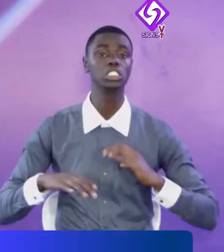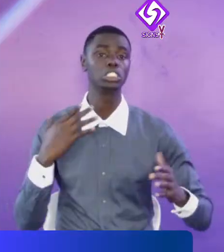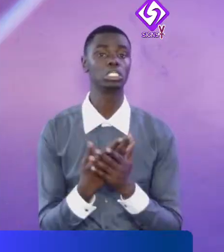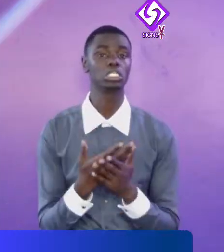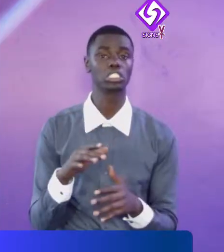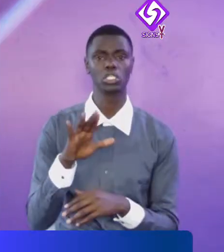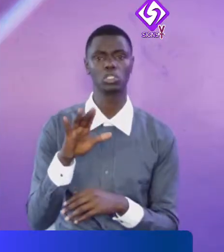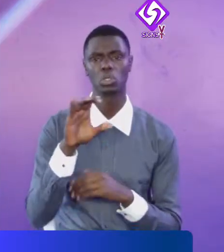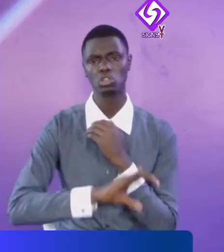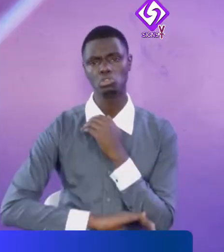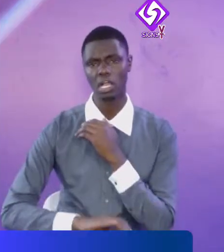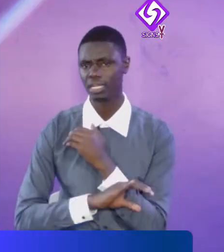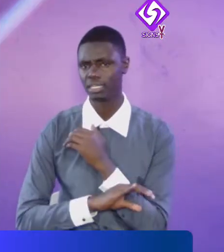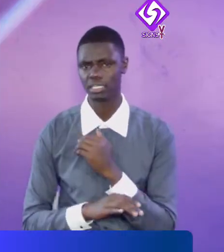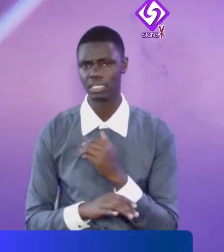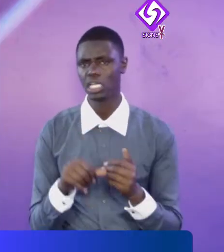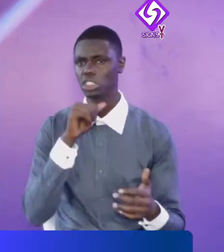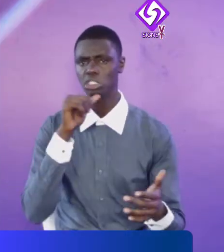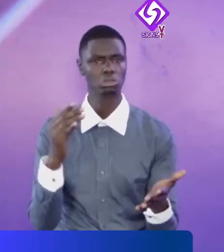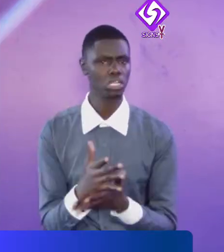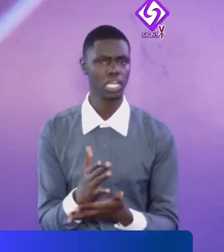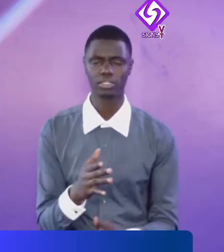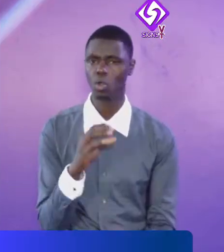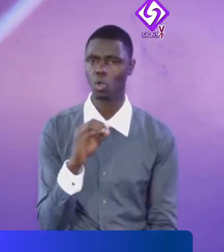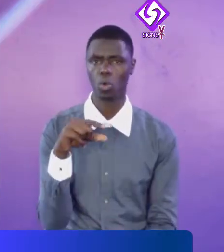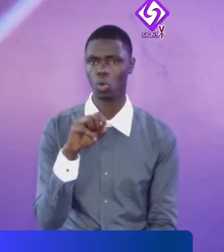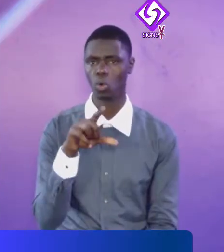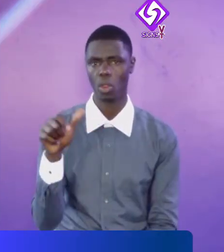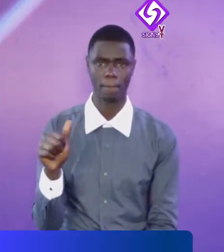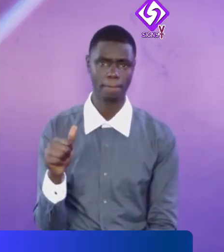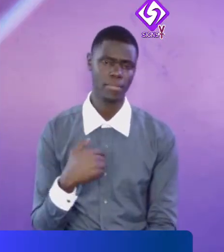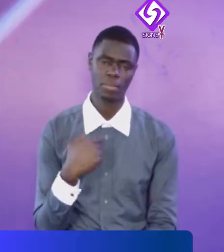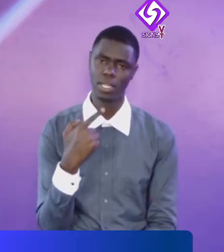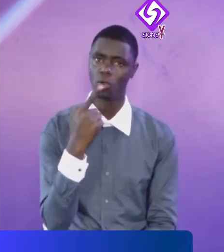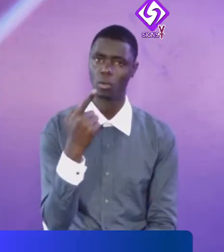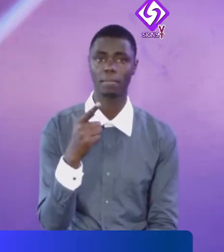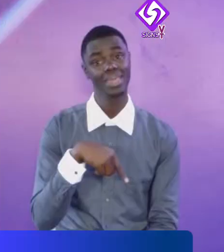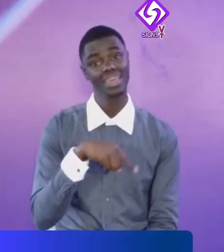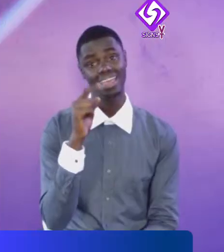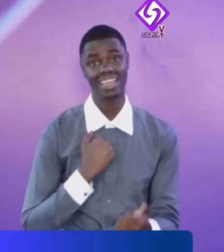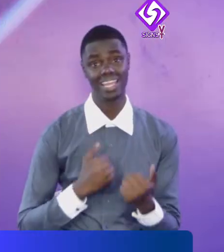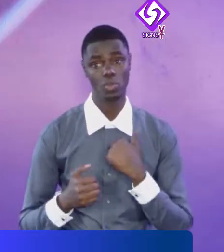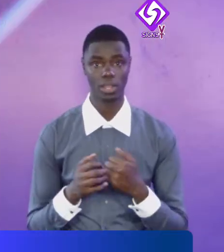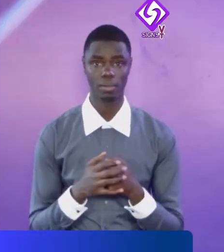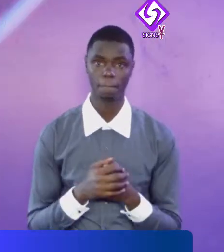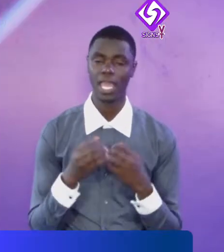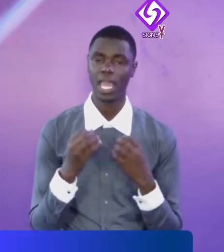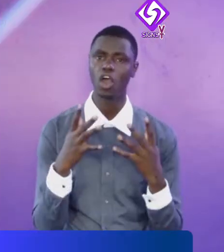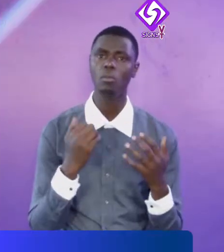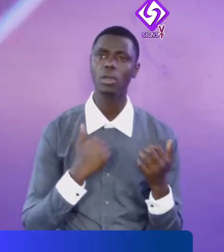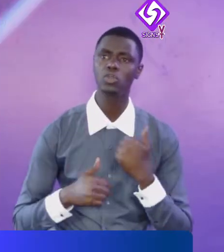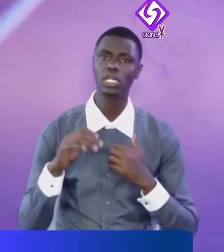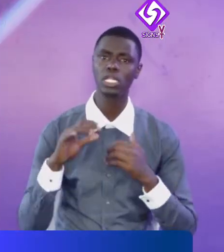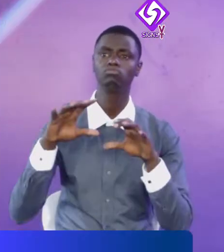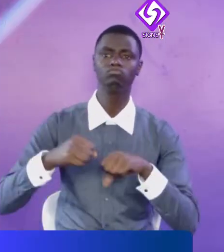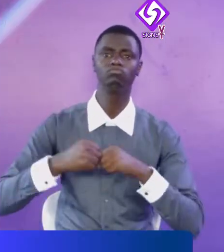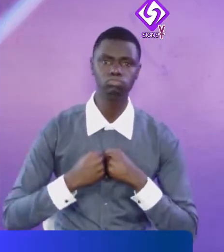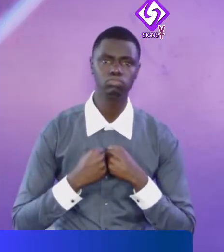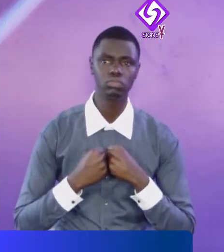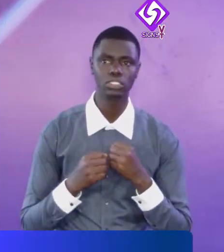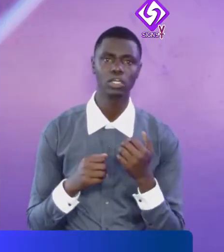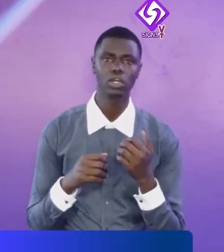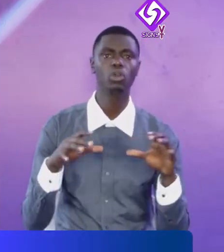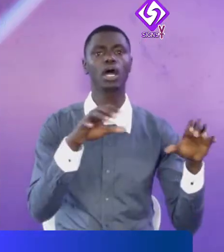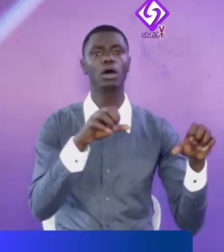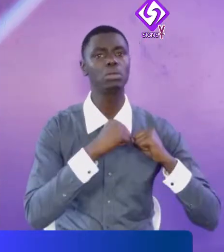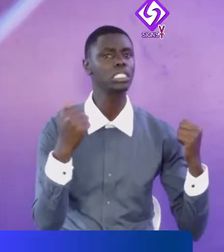me tell you what, my brother. It's not Fred Ogola. I'll give you an example. Go to Rwanda. Have you heard of Rwandese being hijacked or being abducted